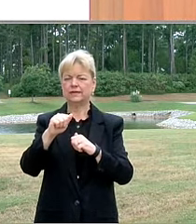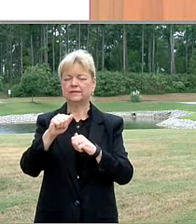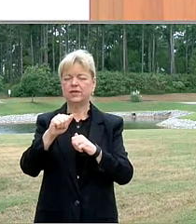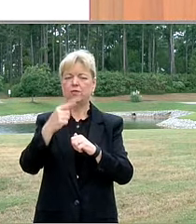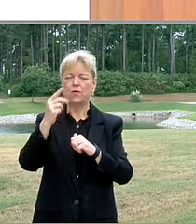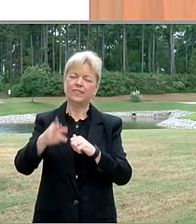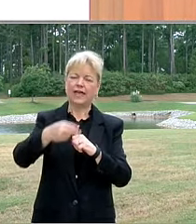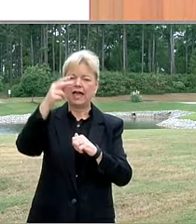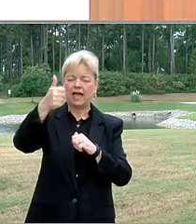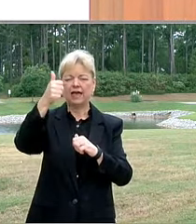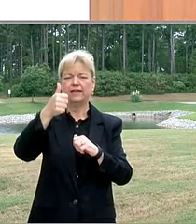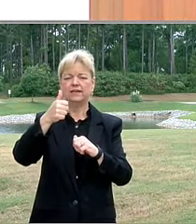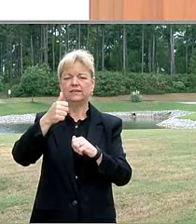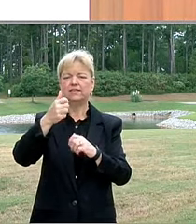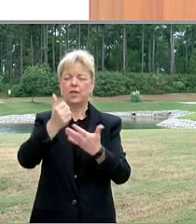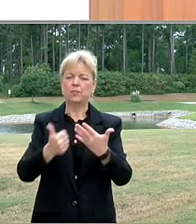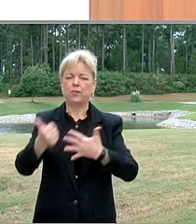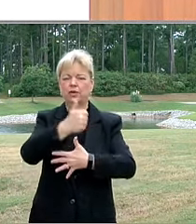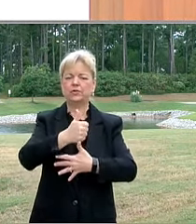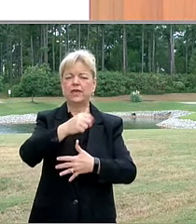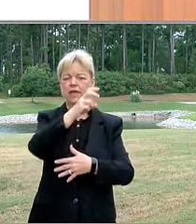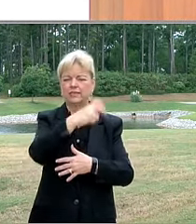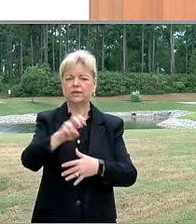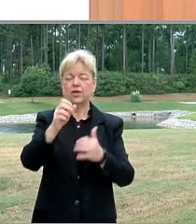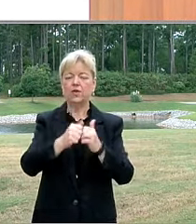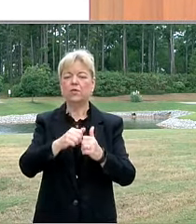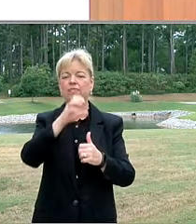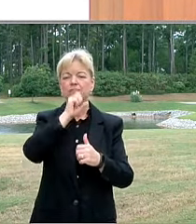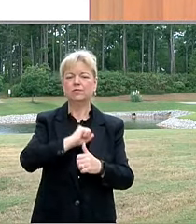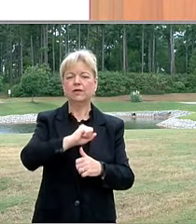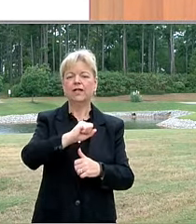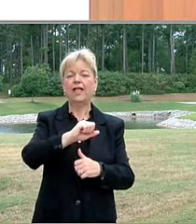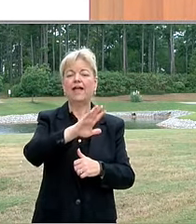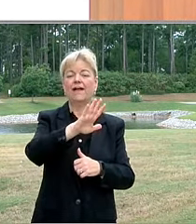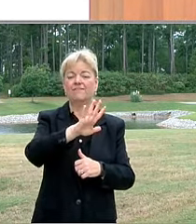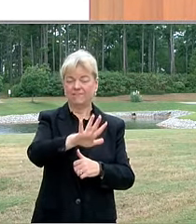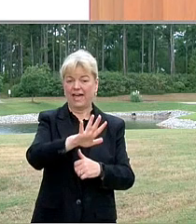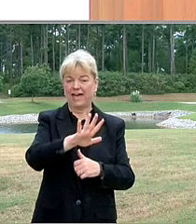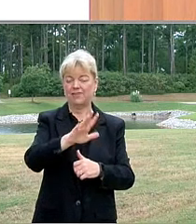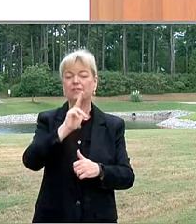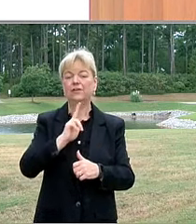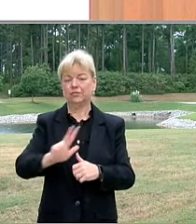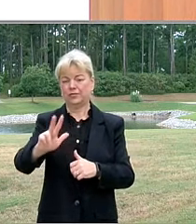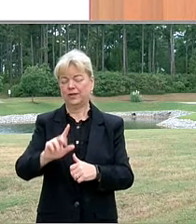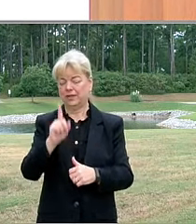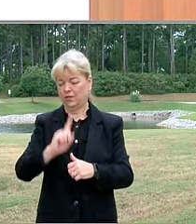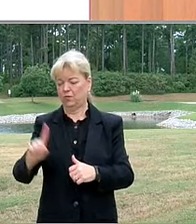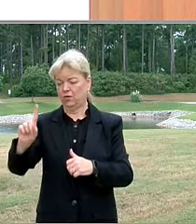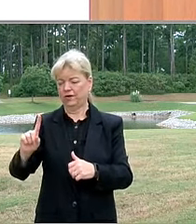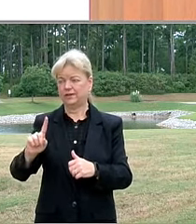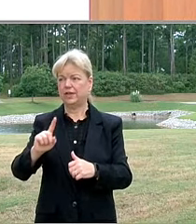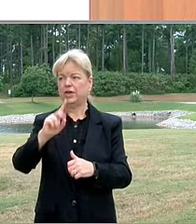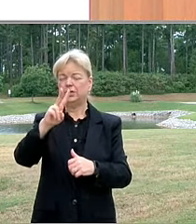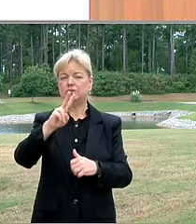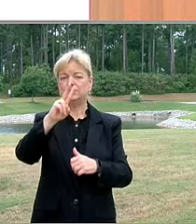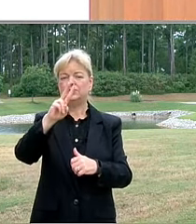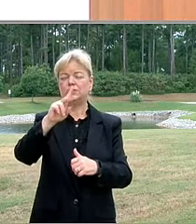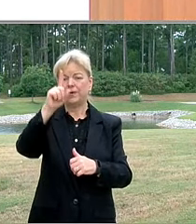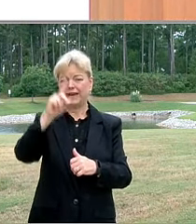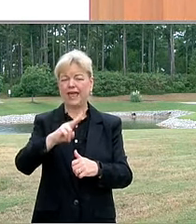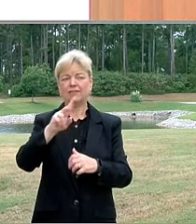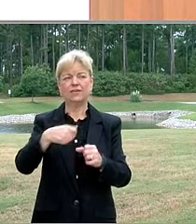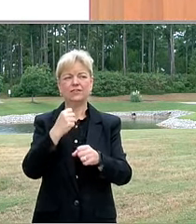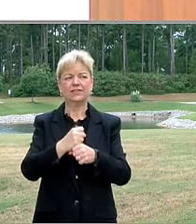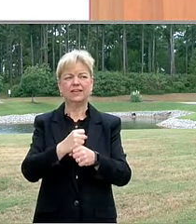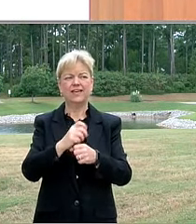highest priorities. And they made the trip down with a 5-year-old, a 3-year-old, and a 1-year-old. So a 2.5-hour drive with three little ones. I think that's in dog